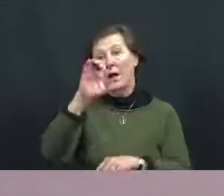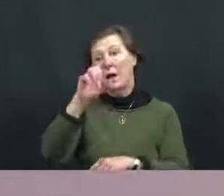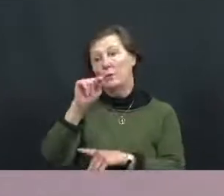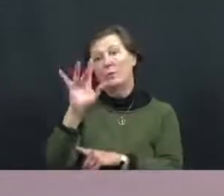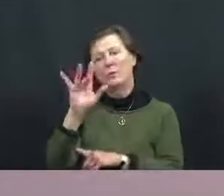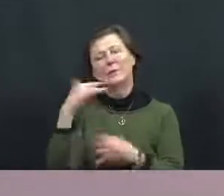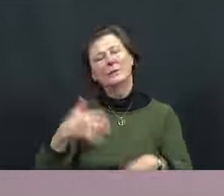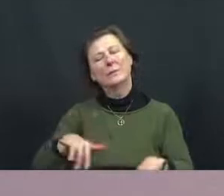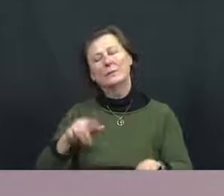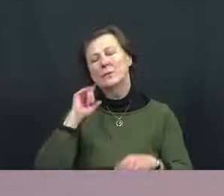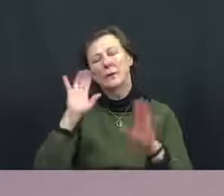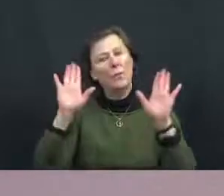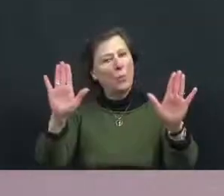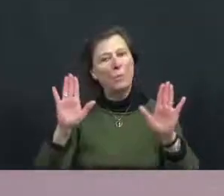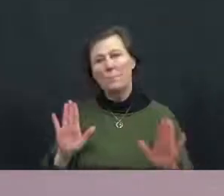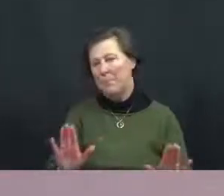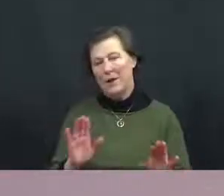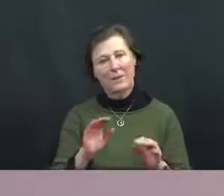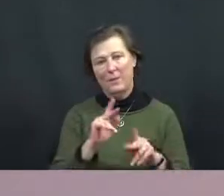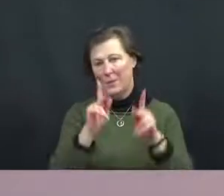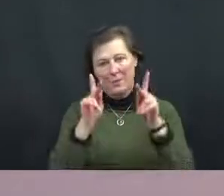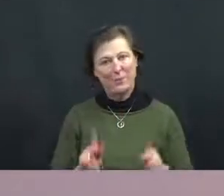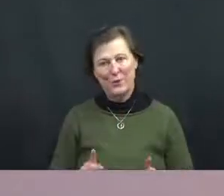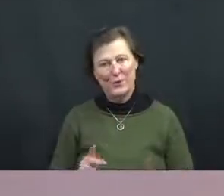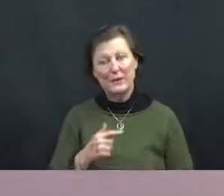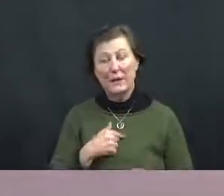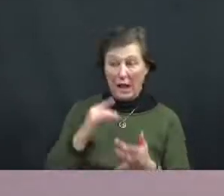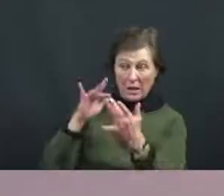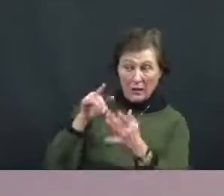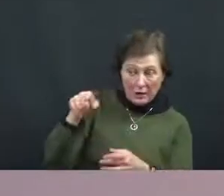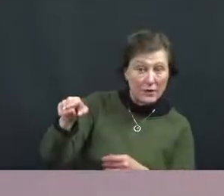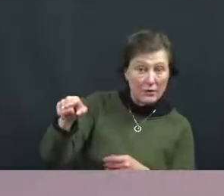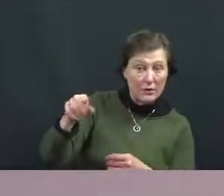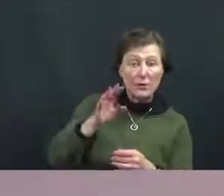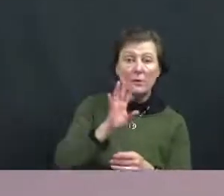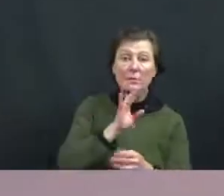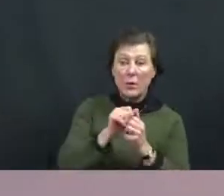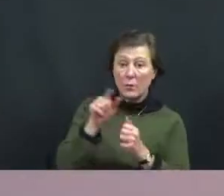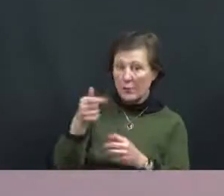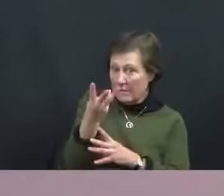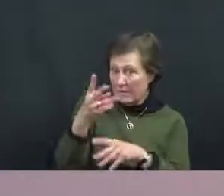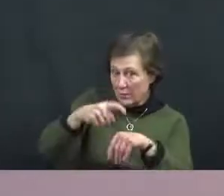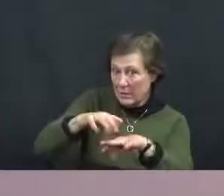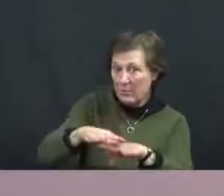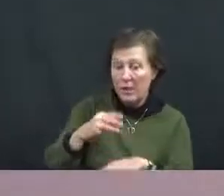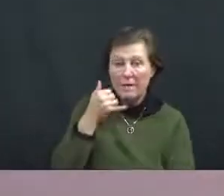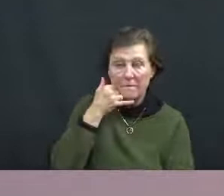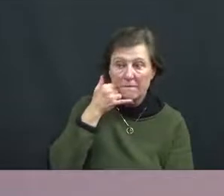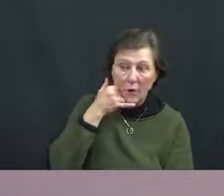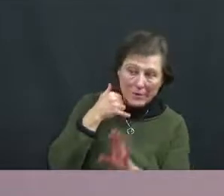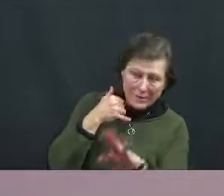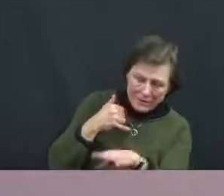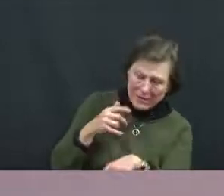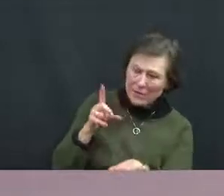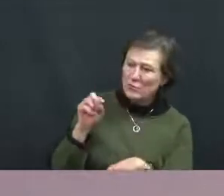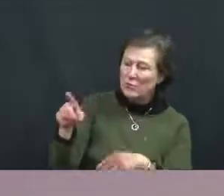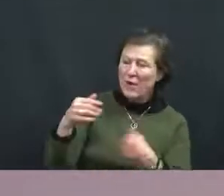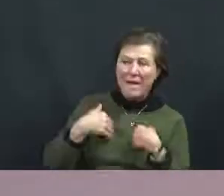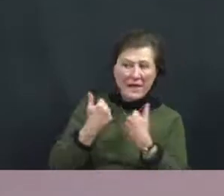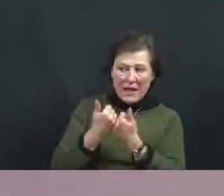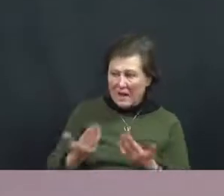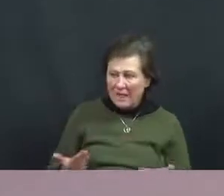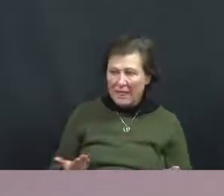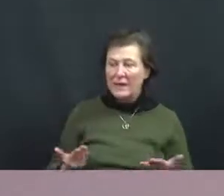wonderful. She's a remarkable person. And I contacted her and spoke with her a couple of times on the phone and said, do you have